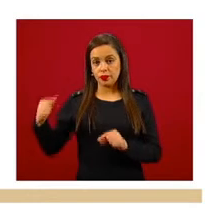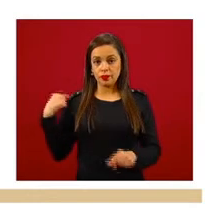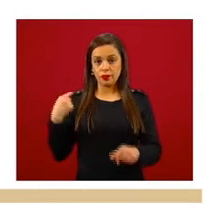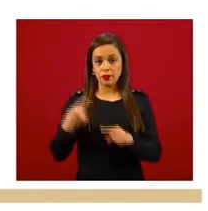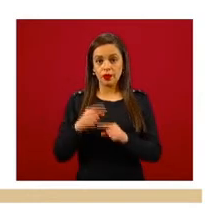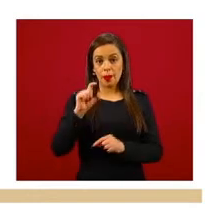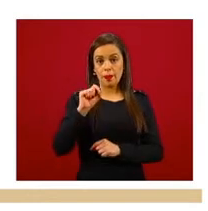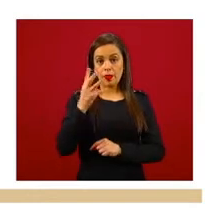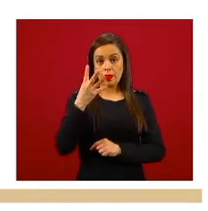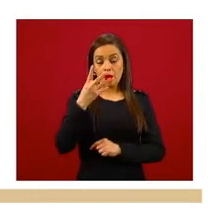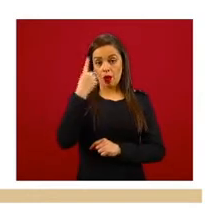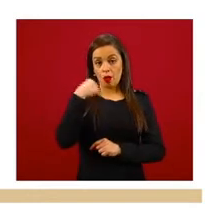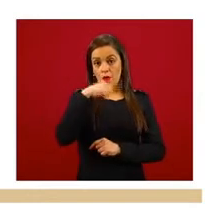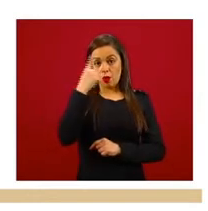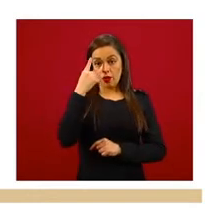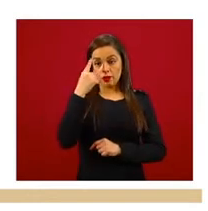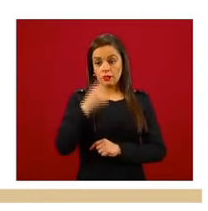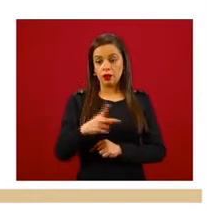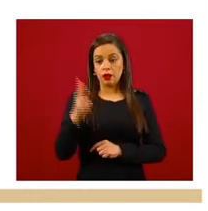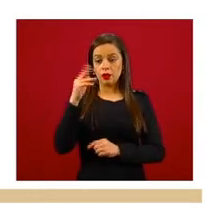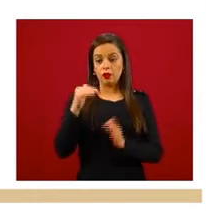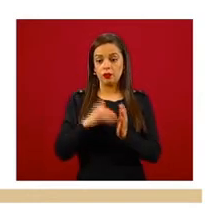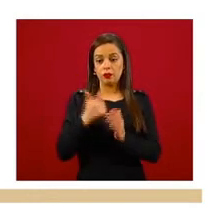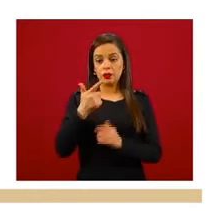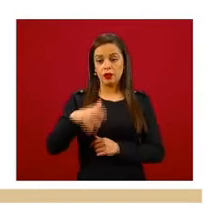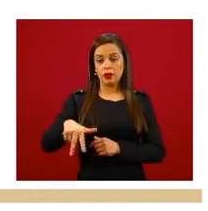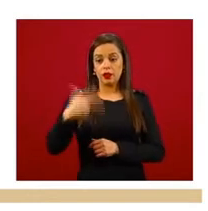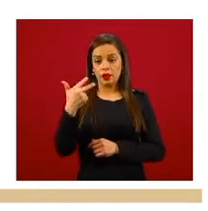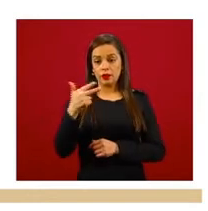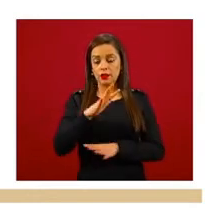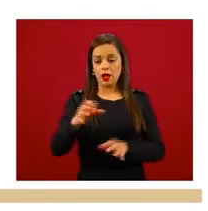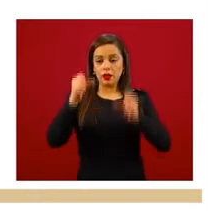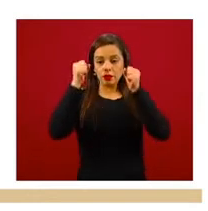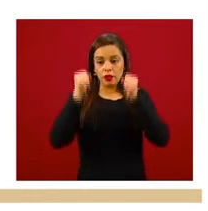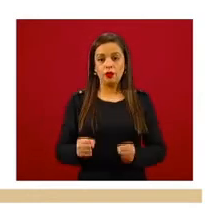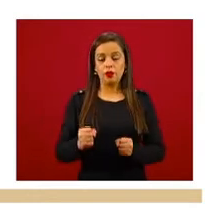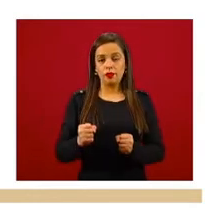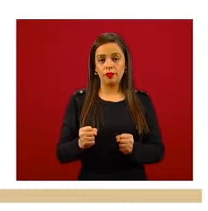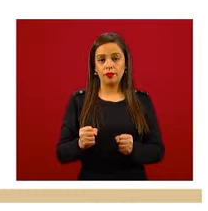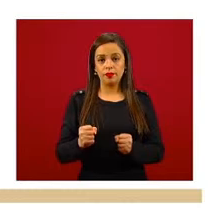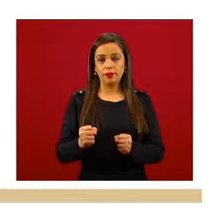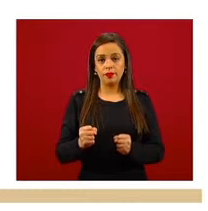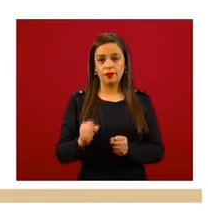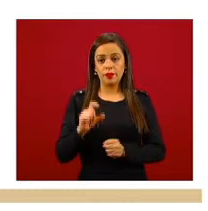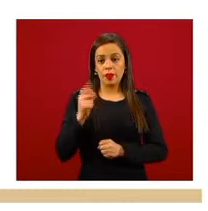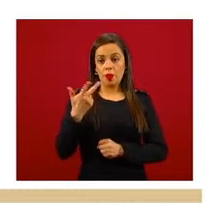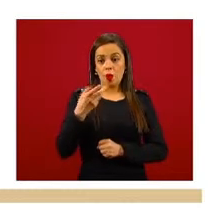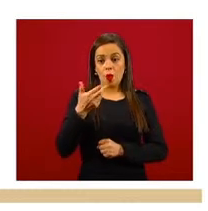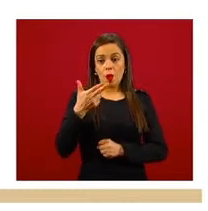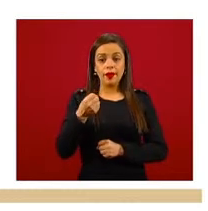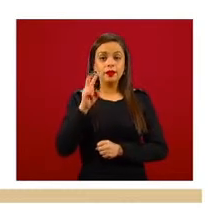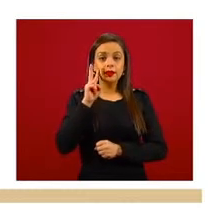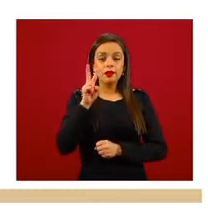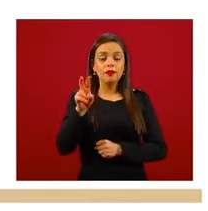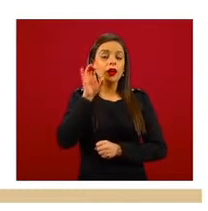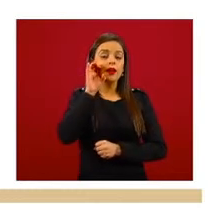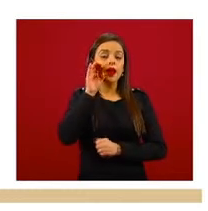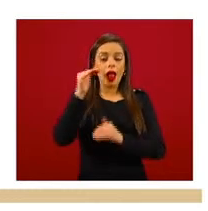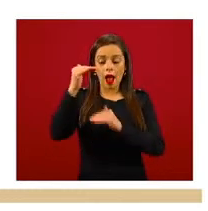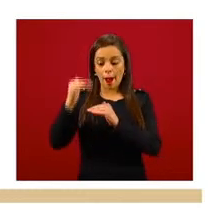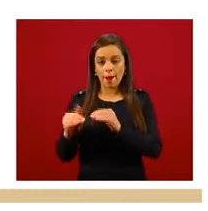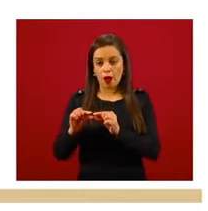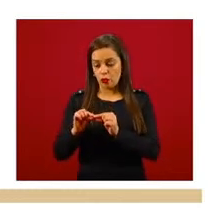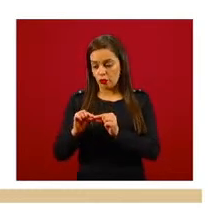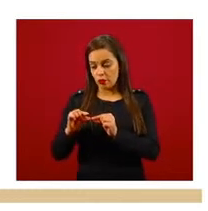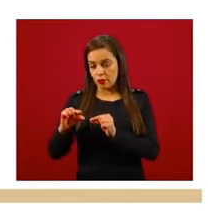54,346. This is something that has been developed over the past 24 hours, which is 2,713 cases that have been